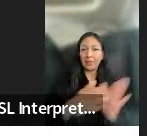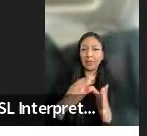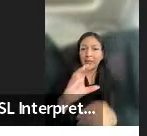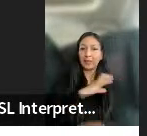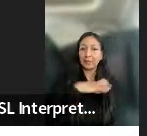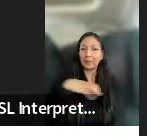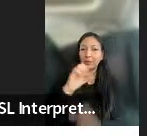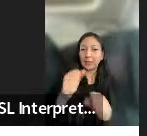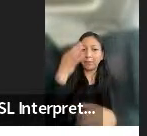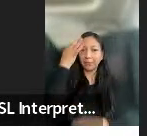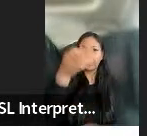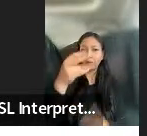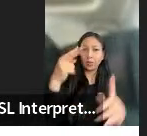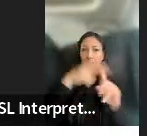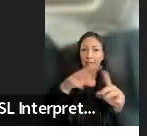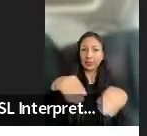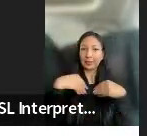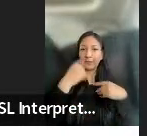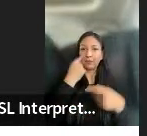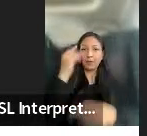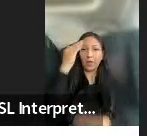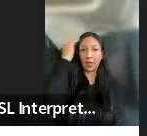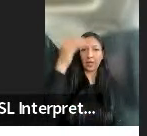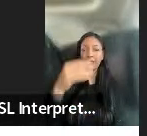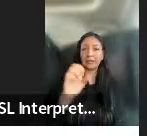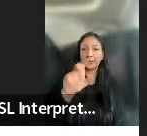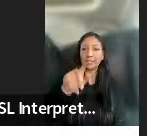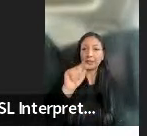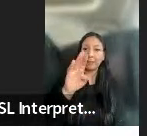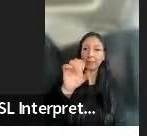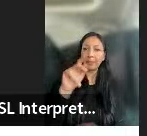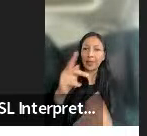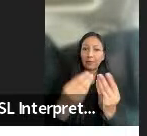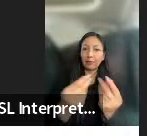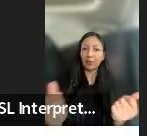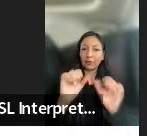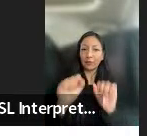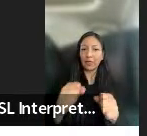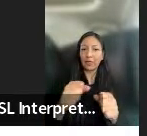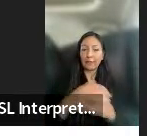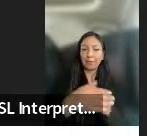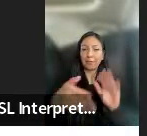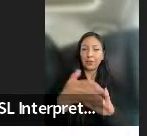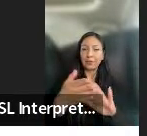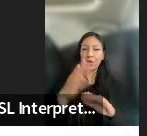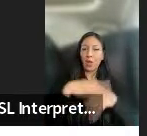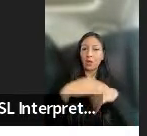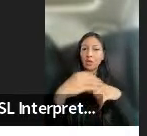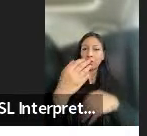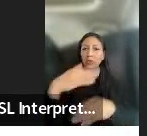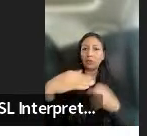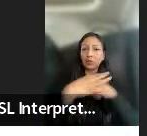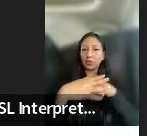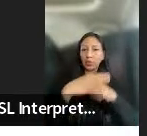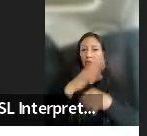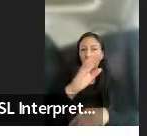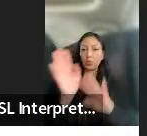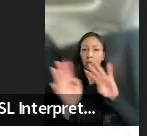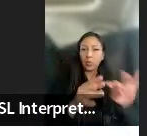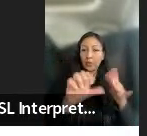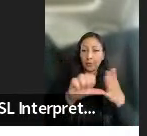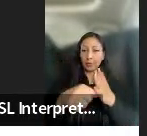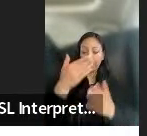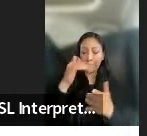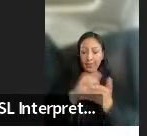future applications for height and setback relief in order to facilitate onshore wind. I want to highlight that this